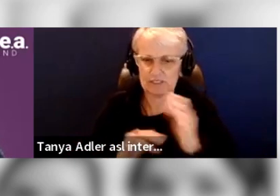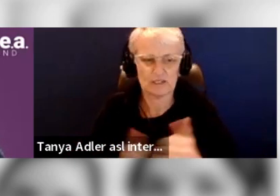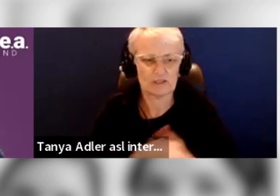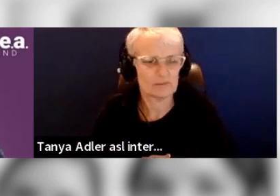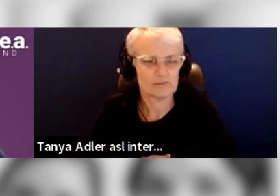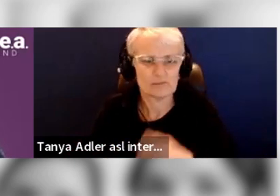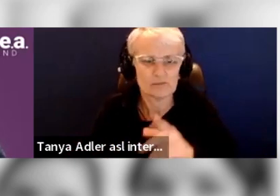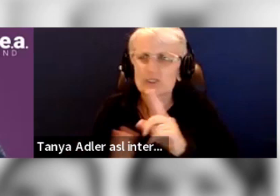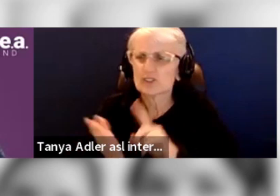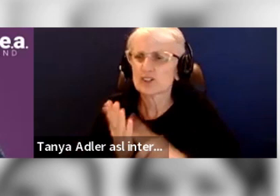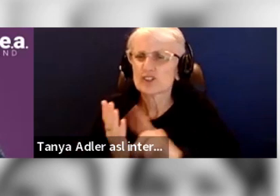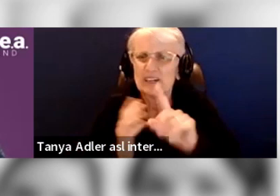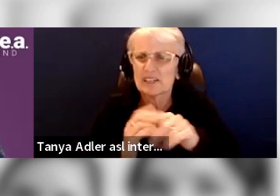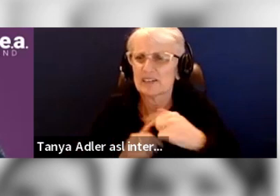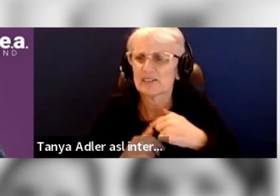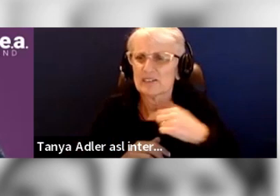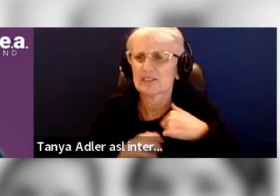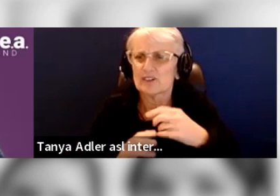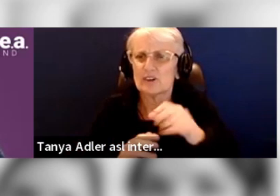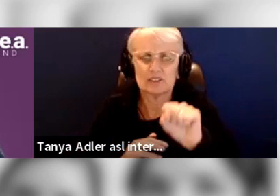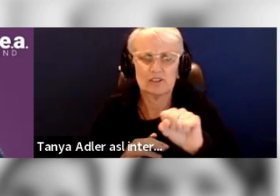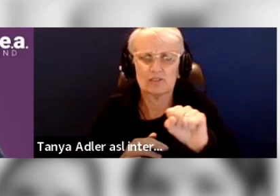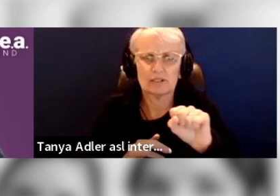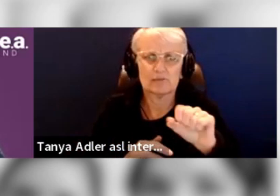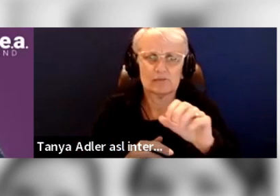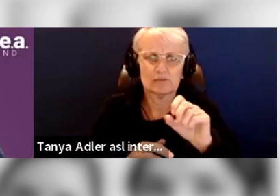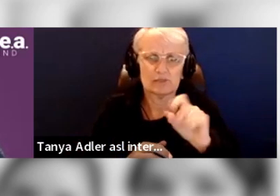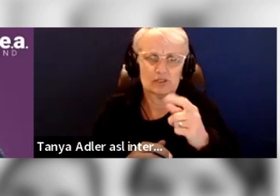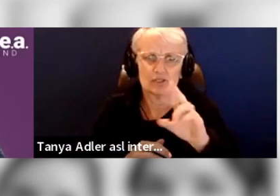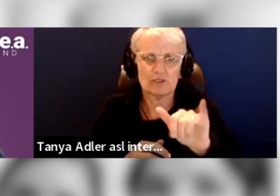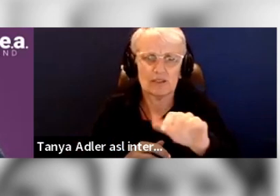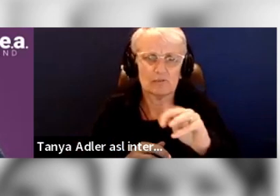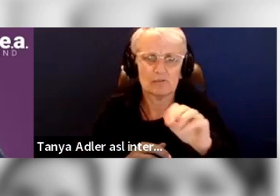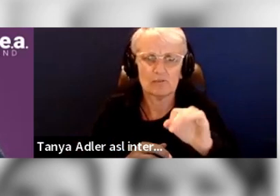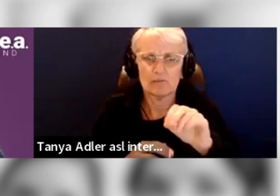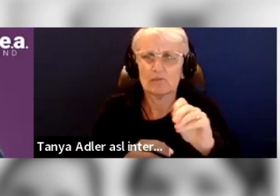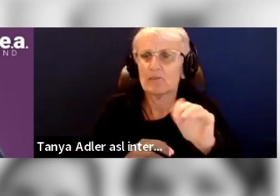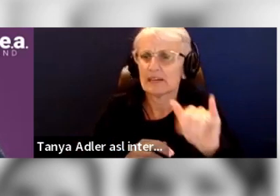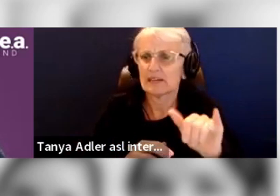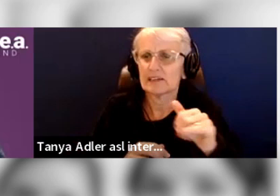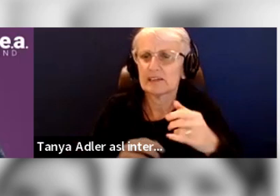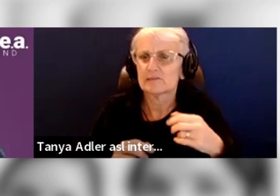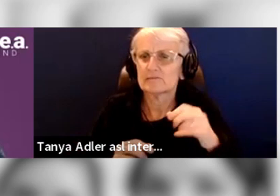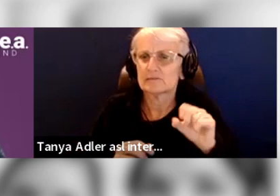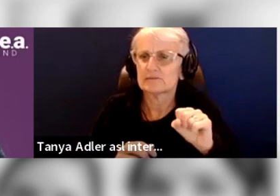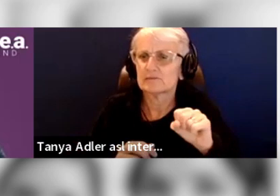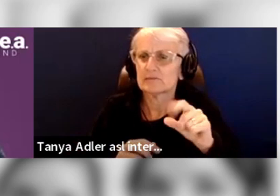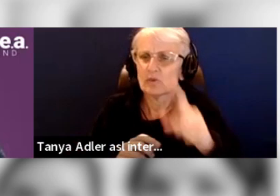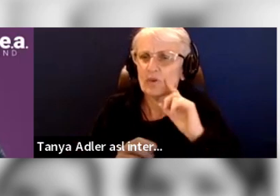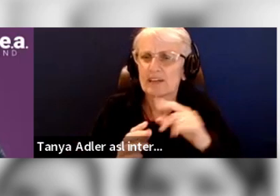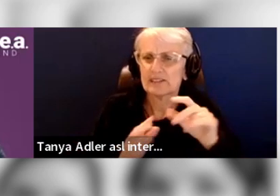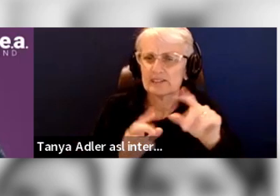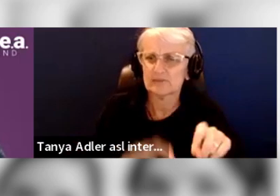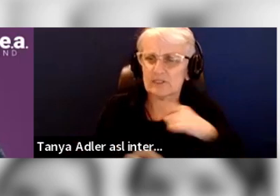that matrix. It's on the SurveyMonkey Apply site, and it provides a lot of examples of what your impact could look